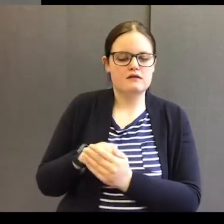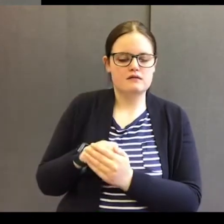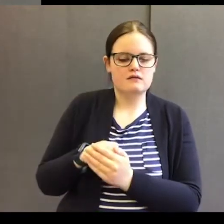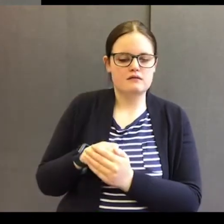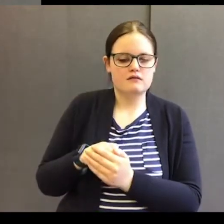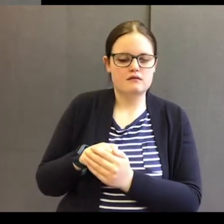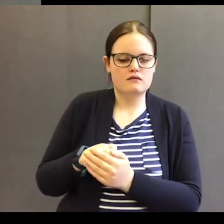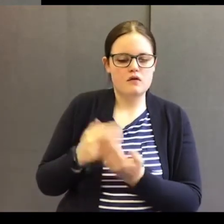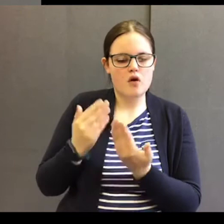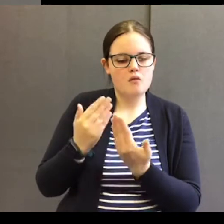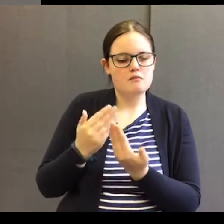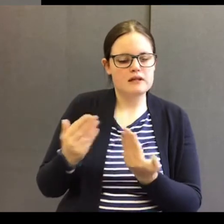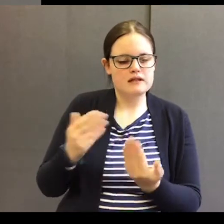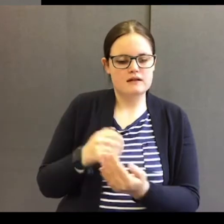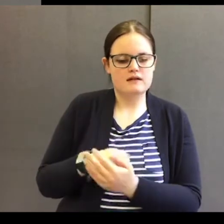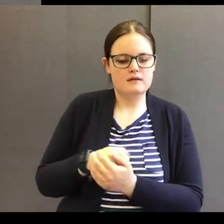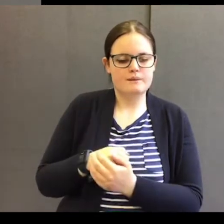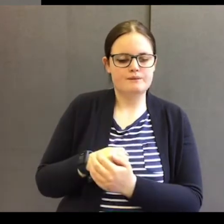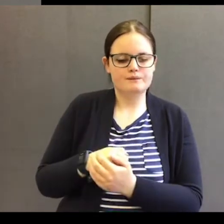Instant